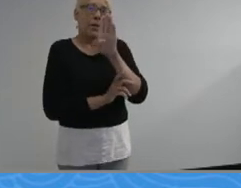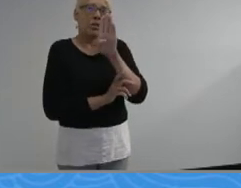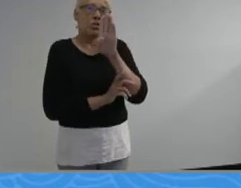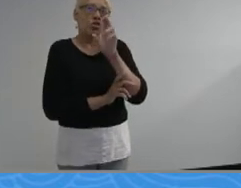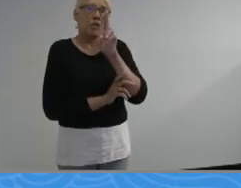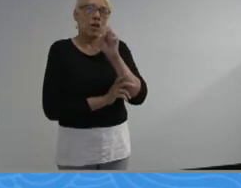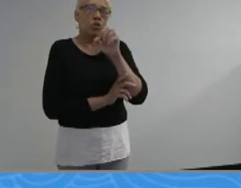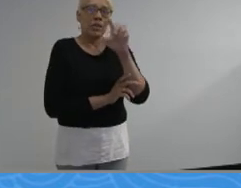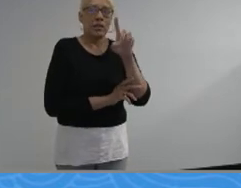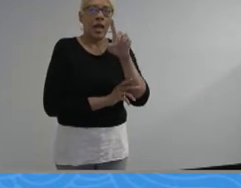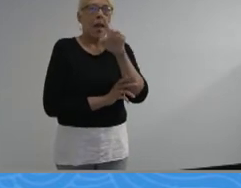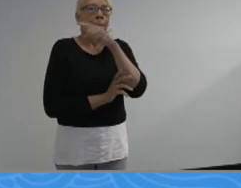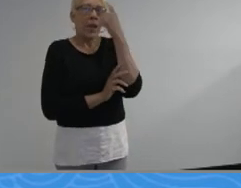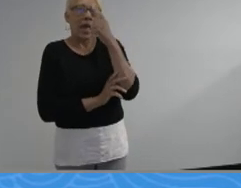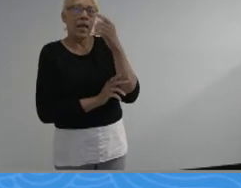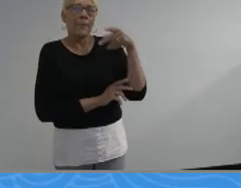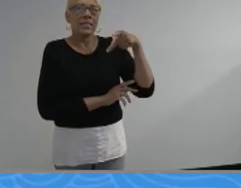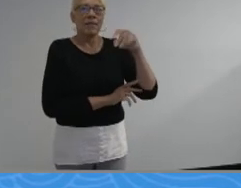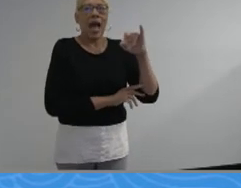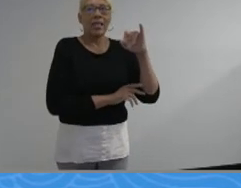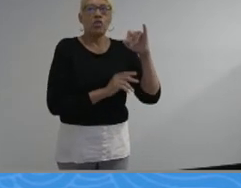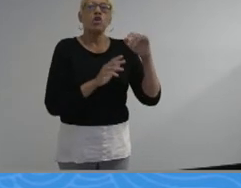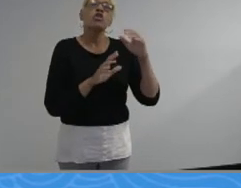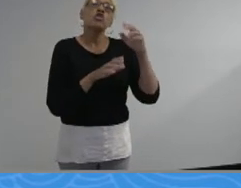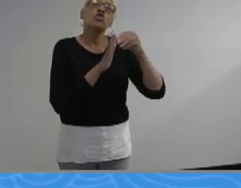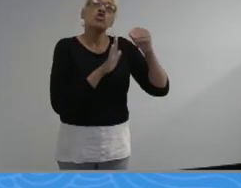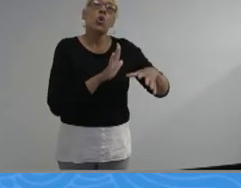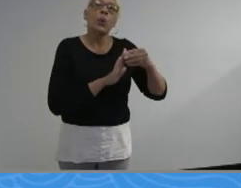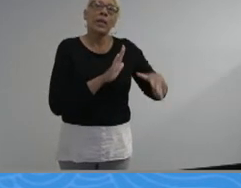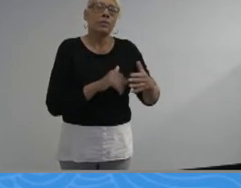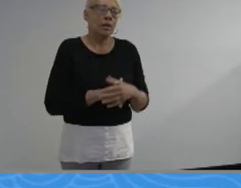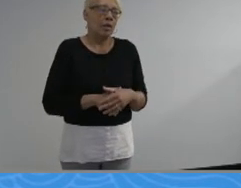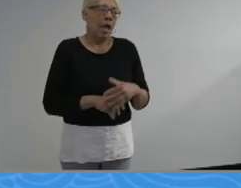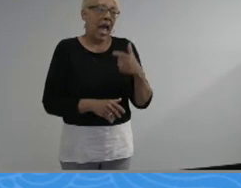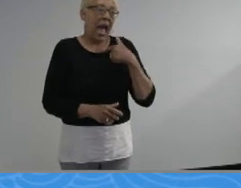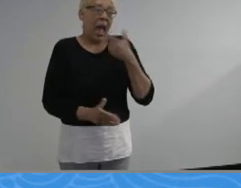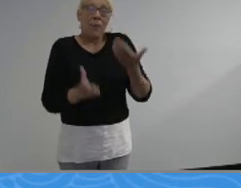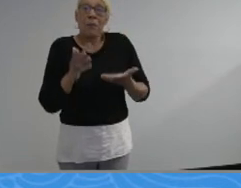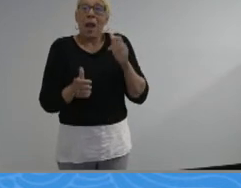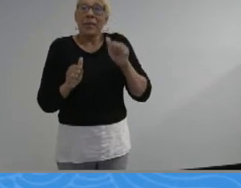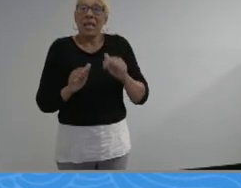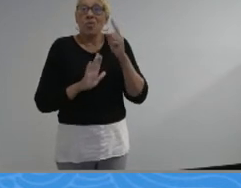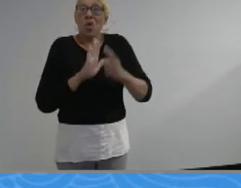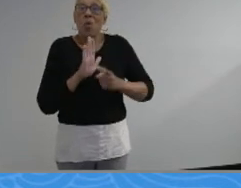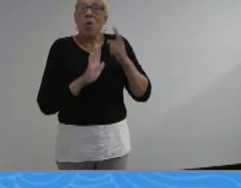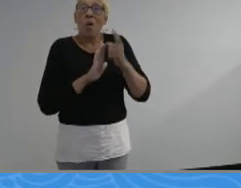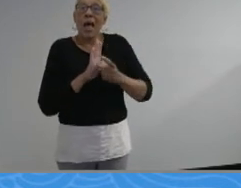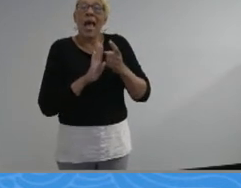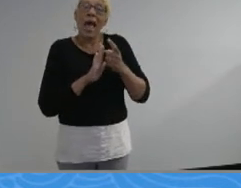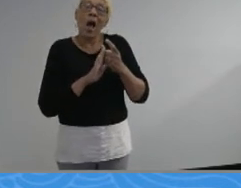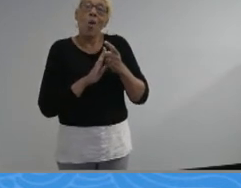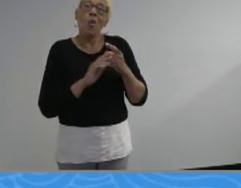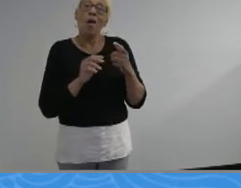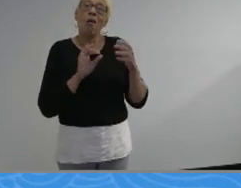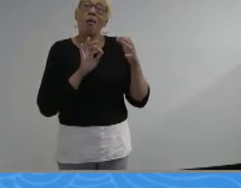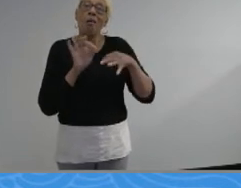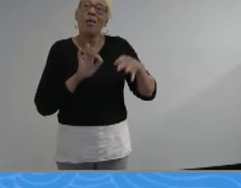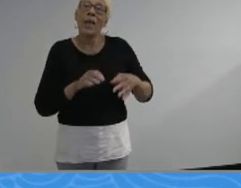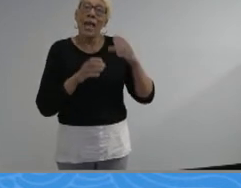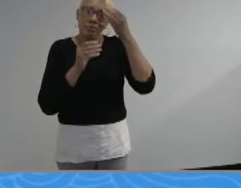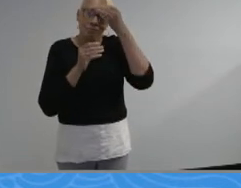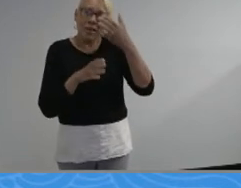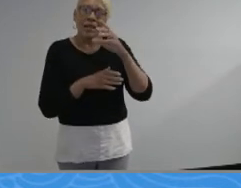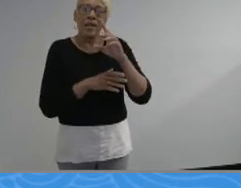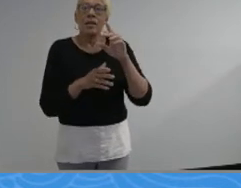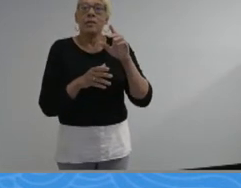Schools, Black and Pacific Islander students. I could probably spend the next hour going through a litany of data that shows that we have to do a better